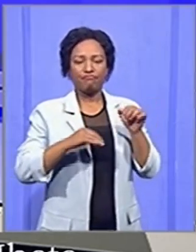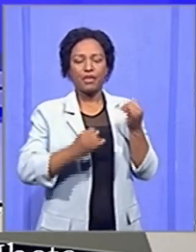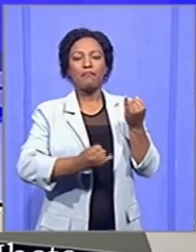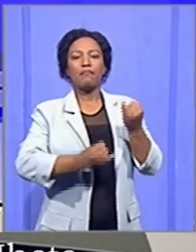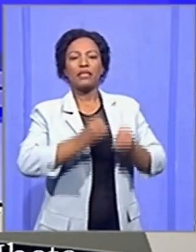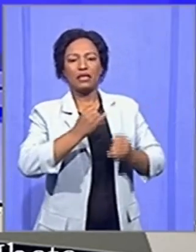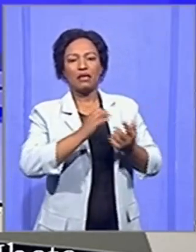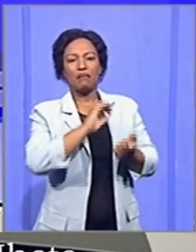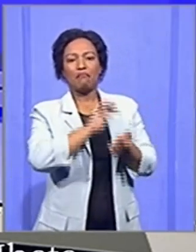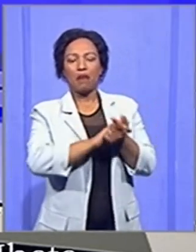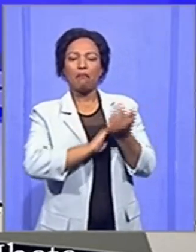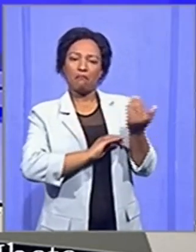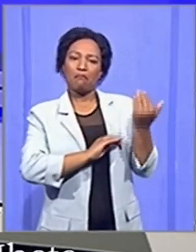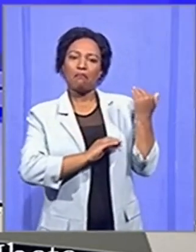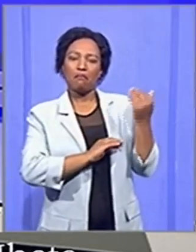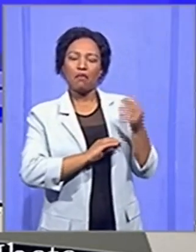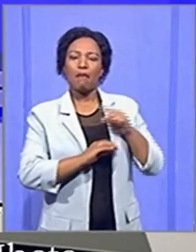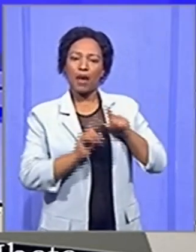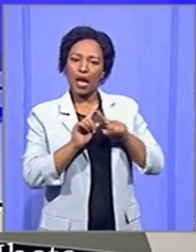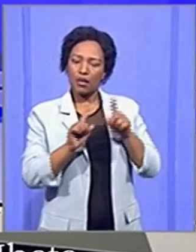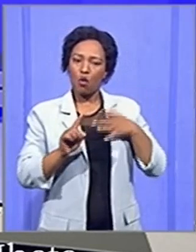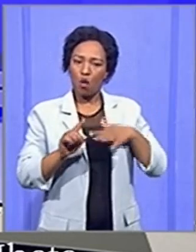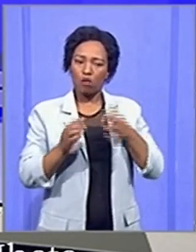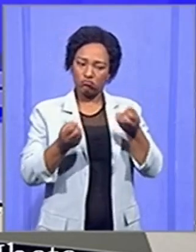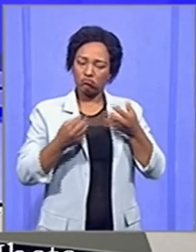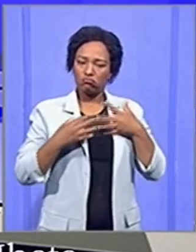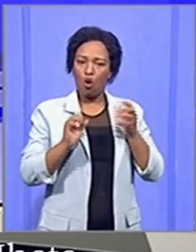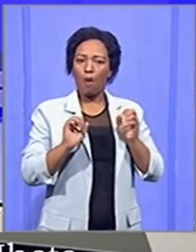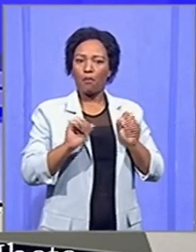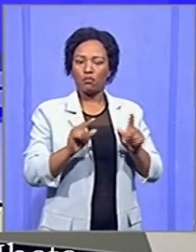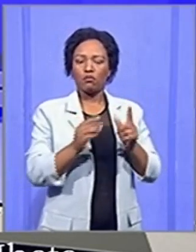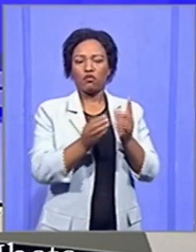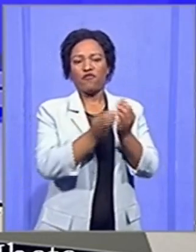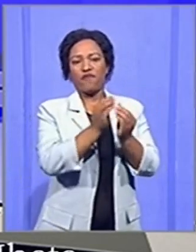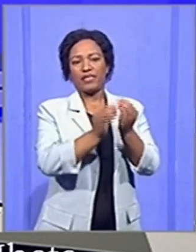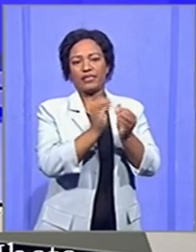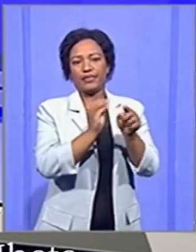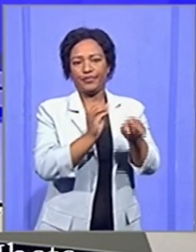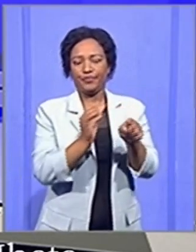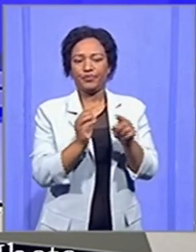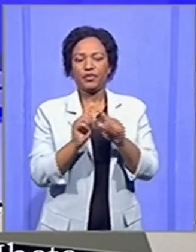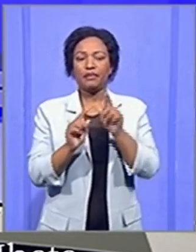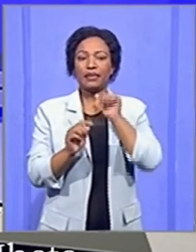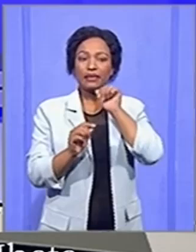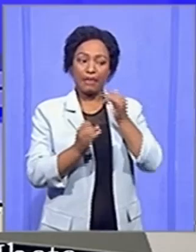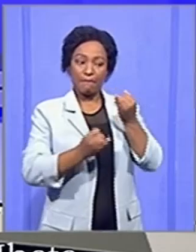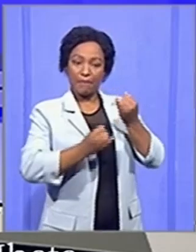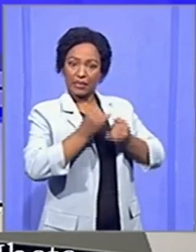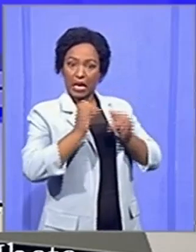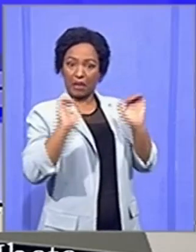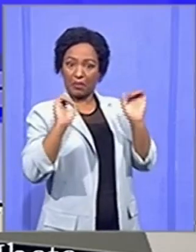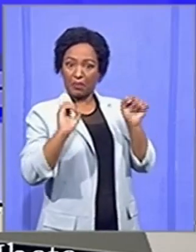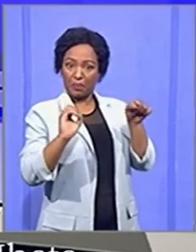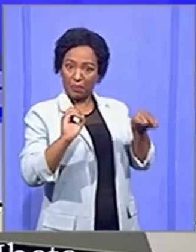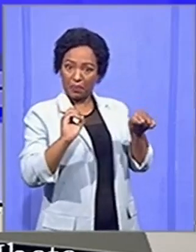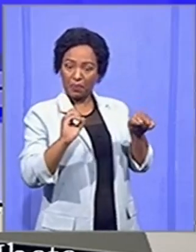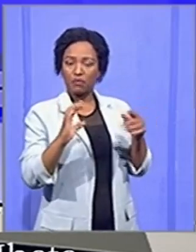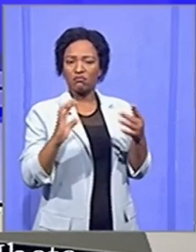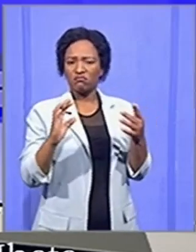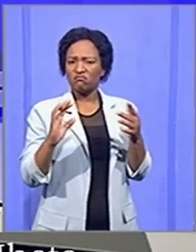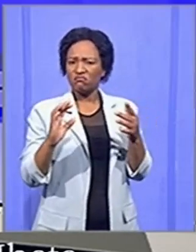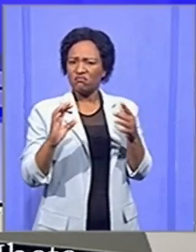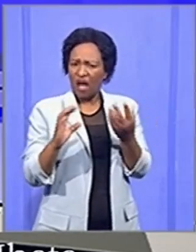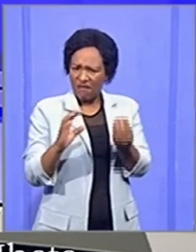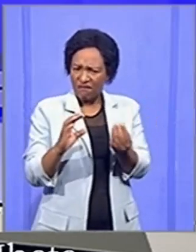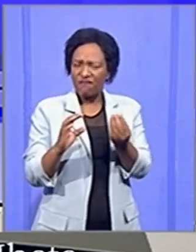pele mme ba batla go neelwa tšhono ya go di siamisa. Ntle le diphoso tseo a re go na le dilo